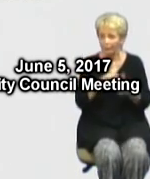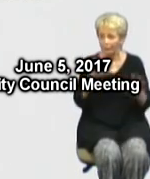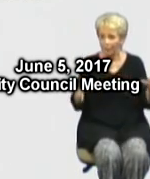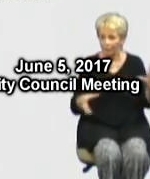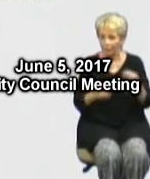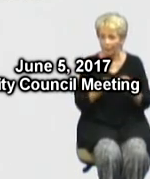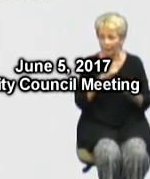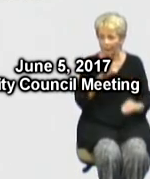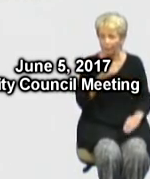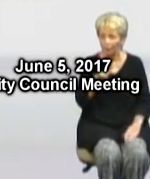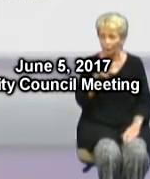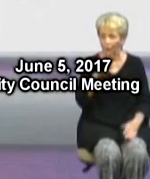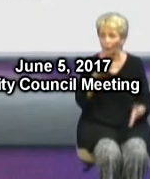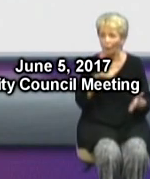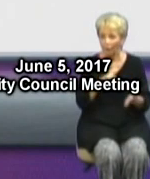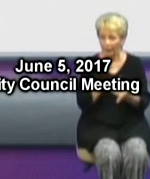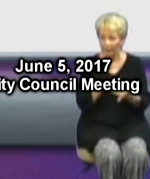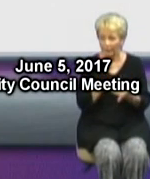of